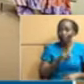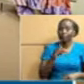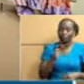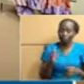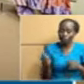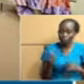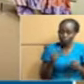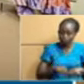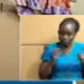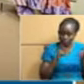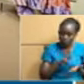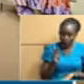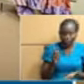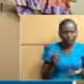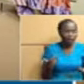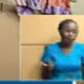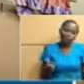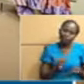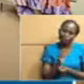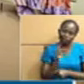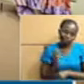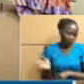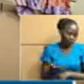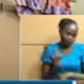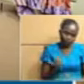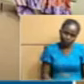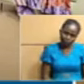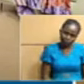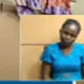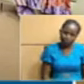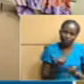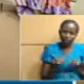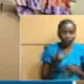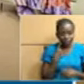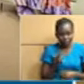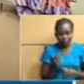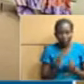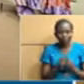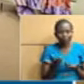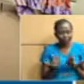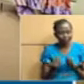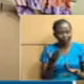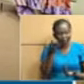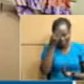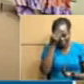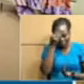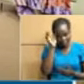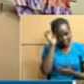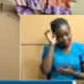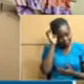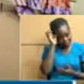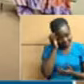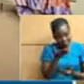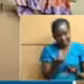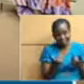you for that month. So you are the one in academics. Tell us. Thanks, Charles.